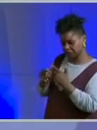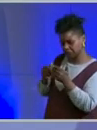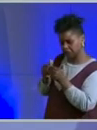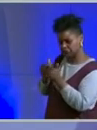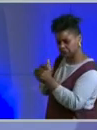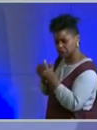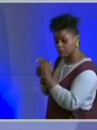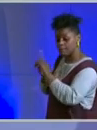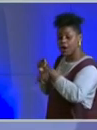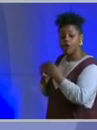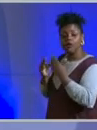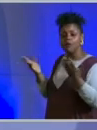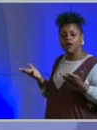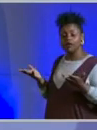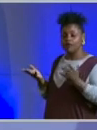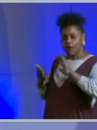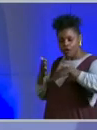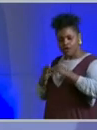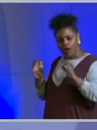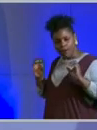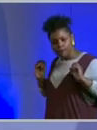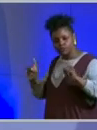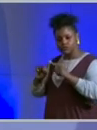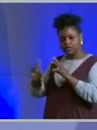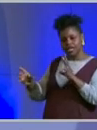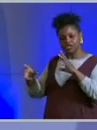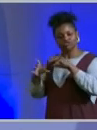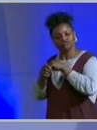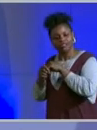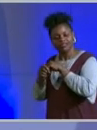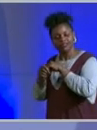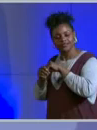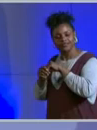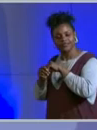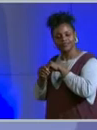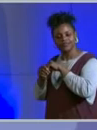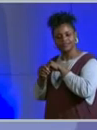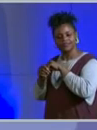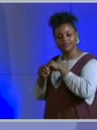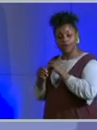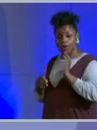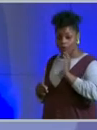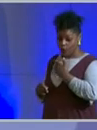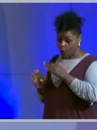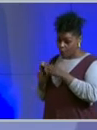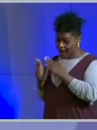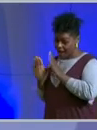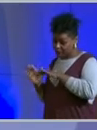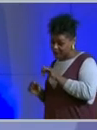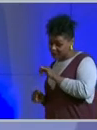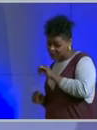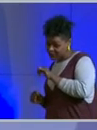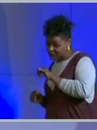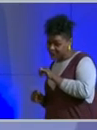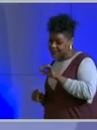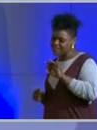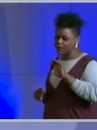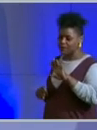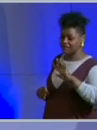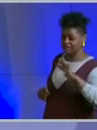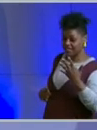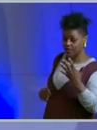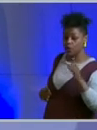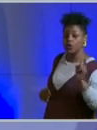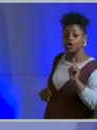the opportunities to engage, including our open house that will be at February 5th at the